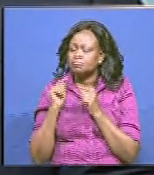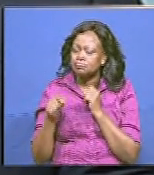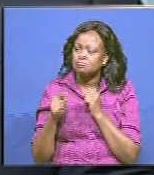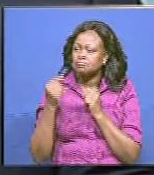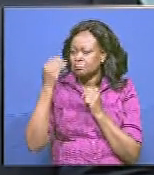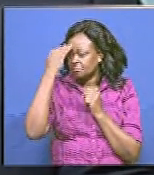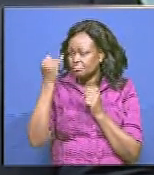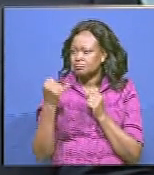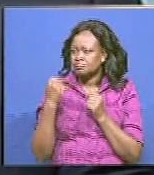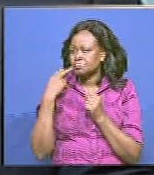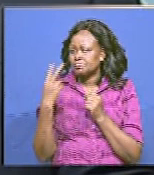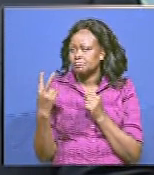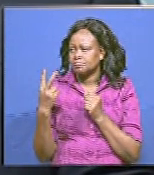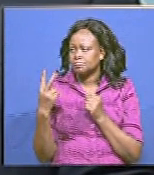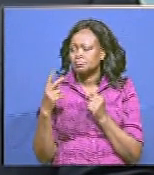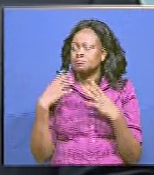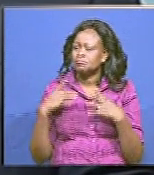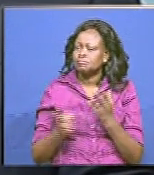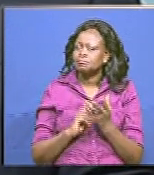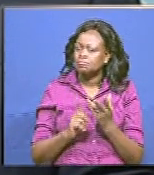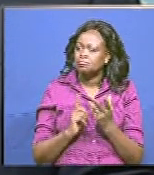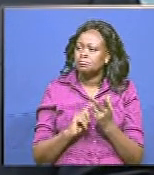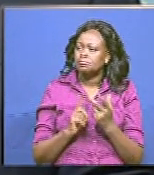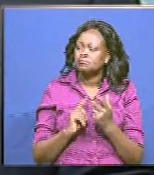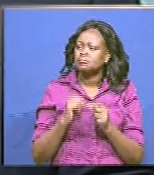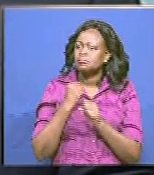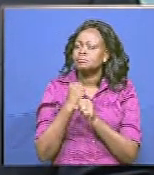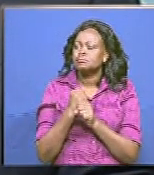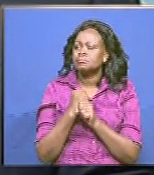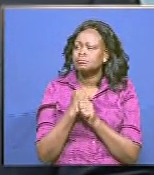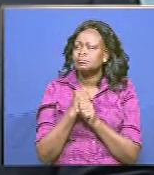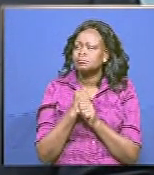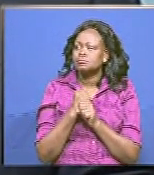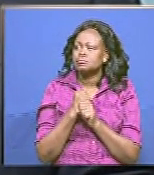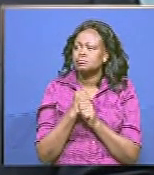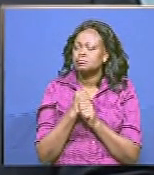Because I am looking at how many people were doing